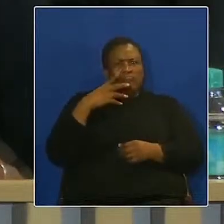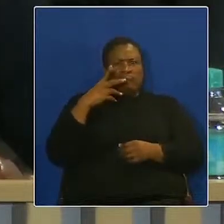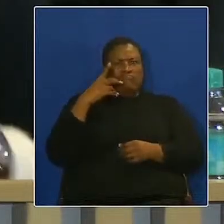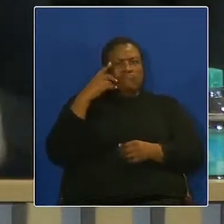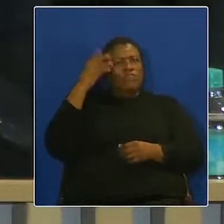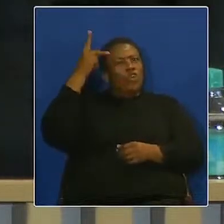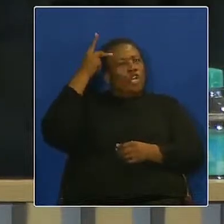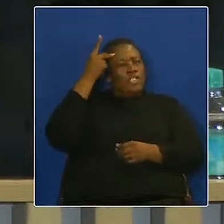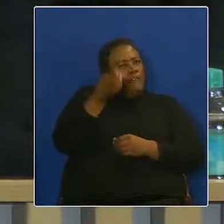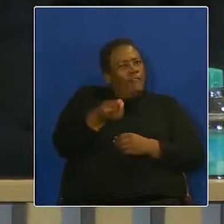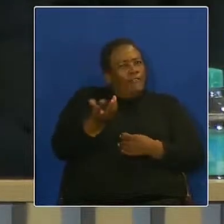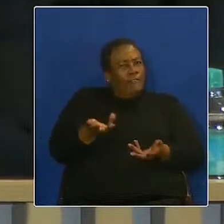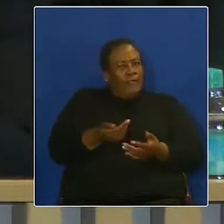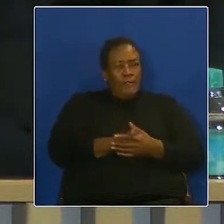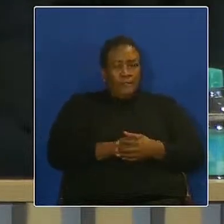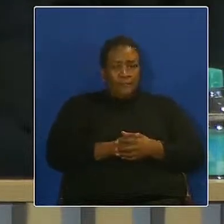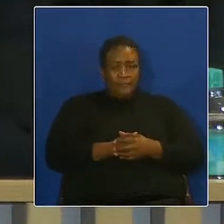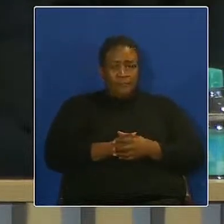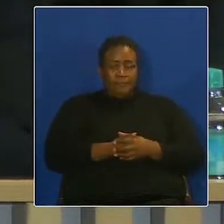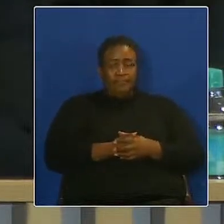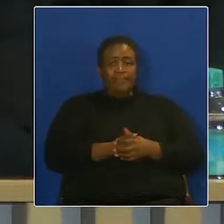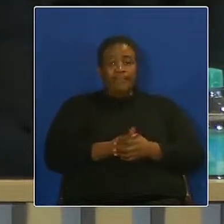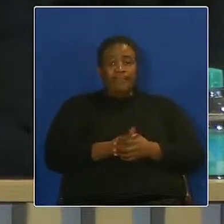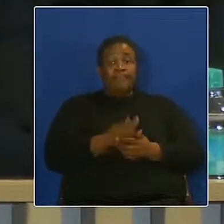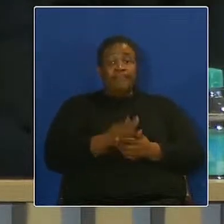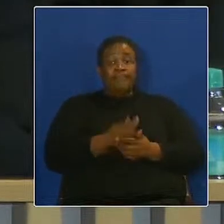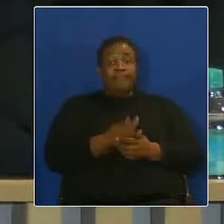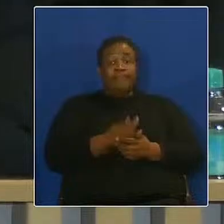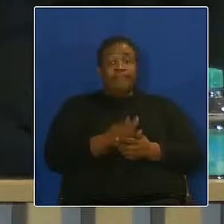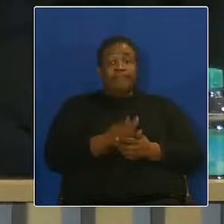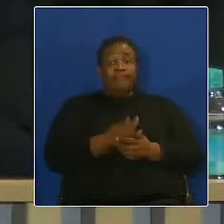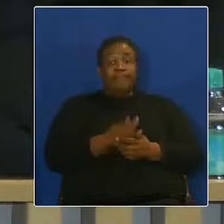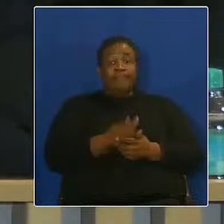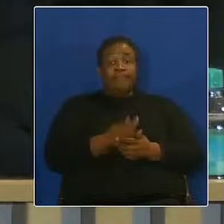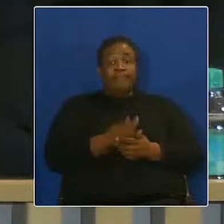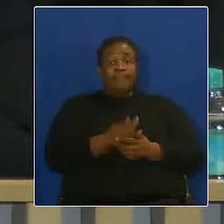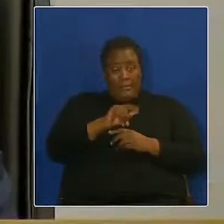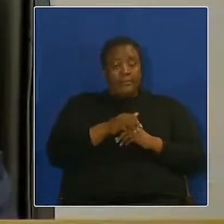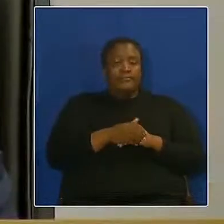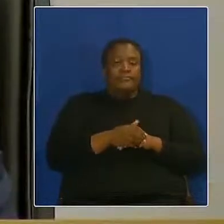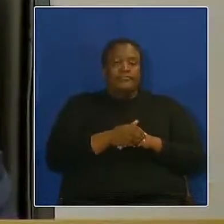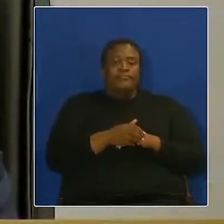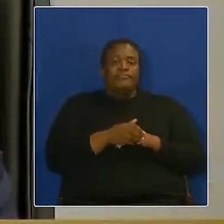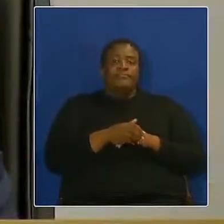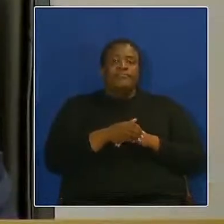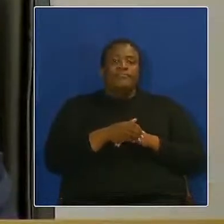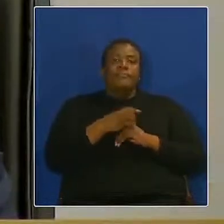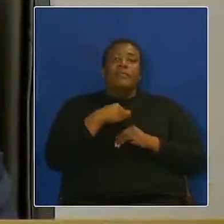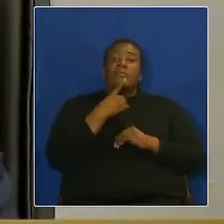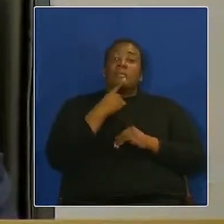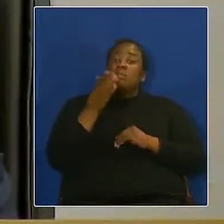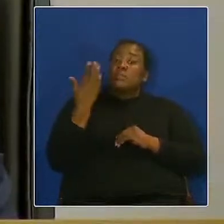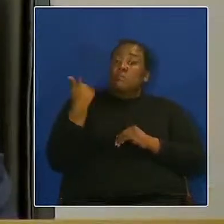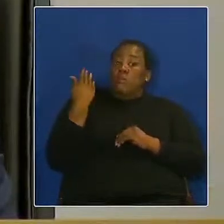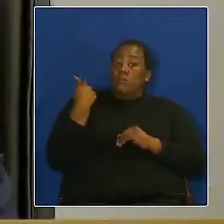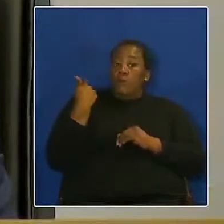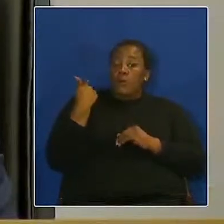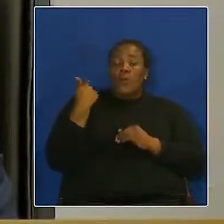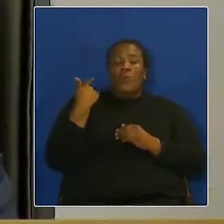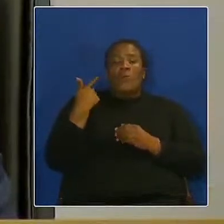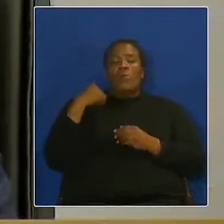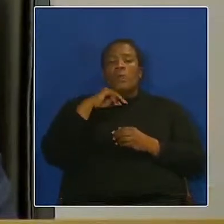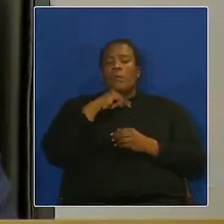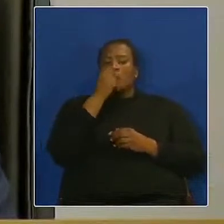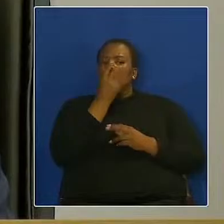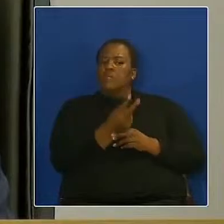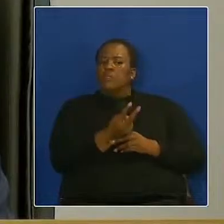Thank you, Commissioner. My opinion, as I've indicated before, that we